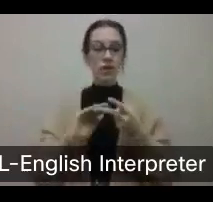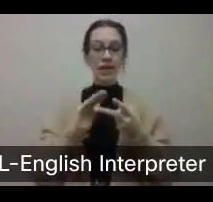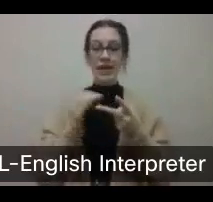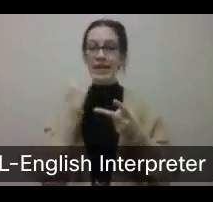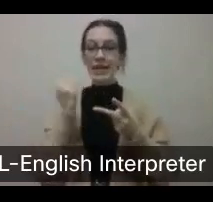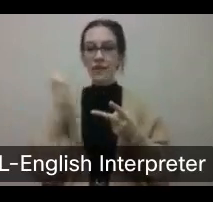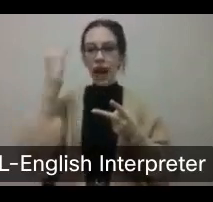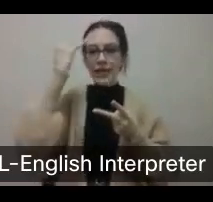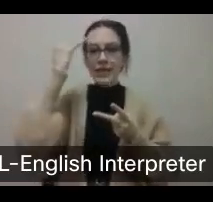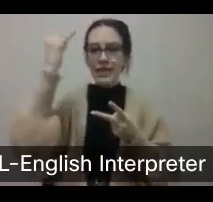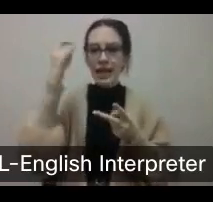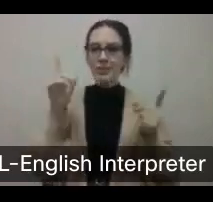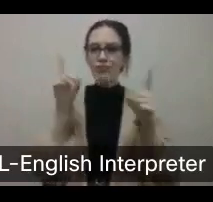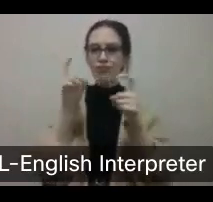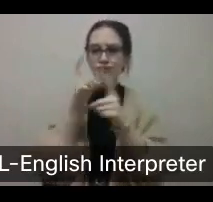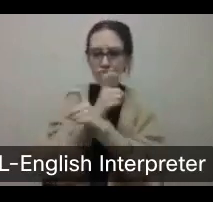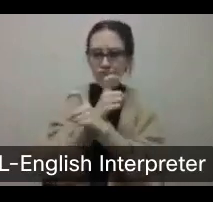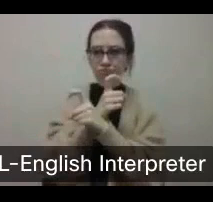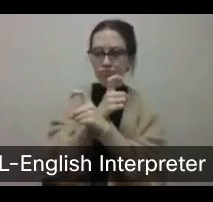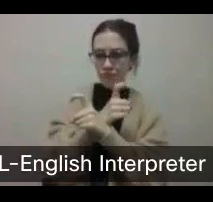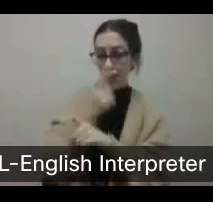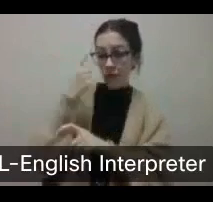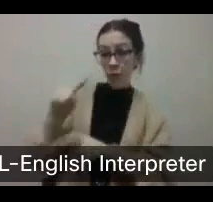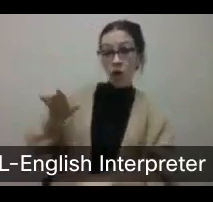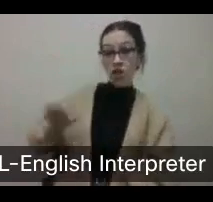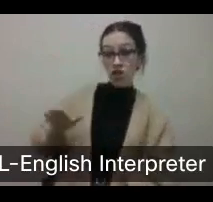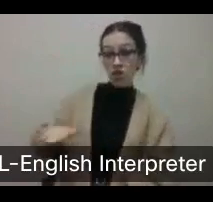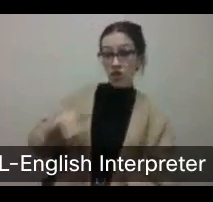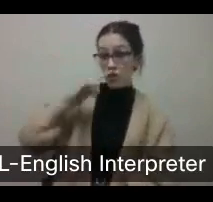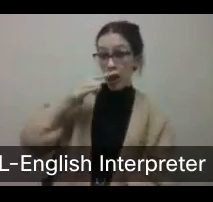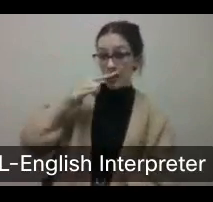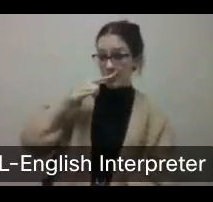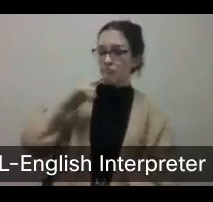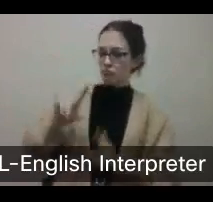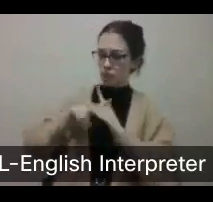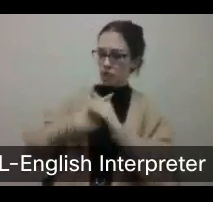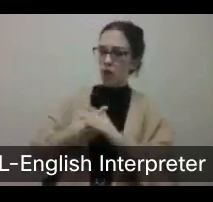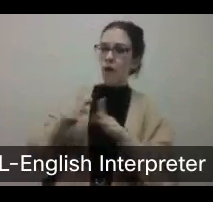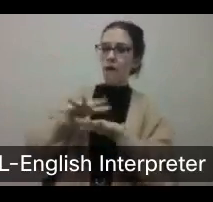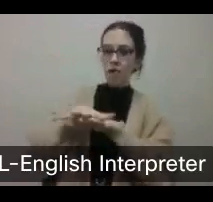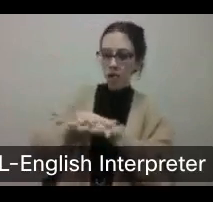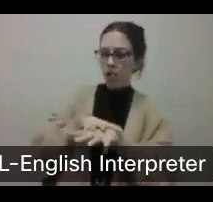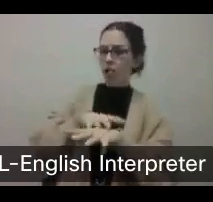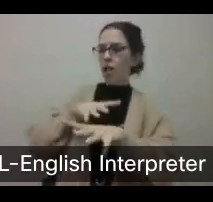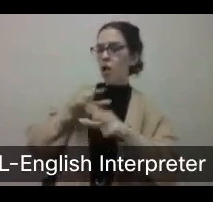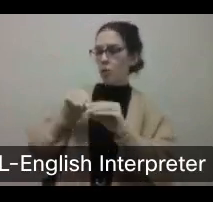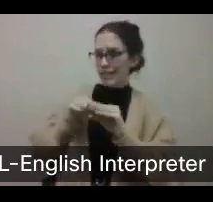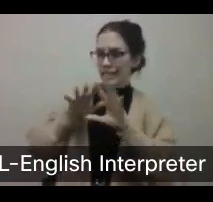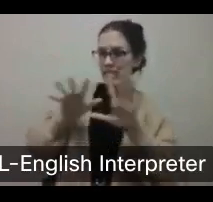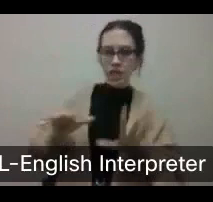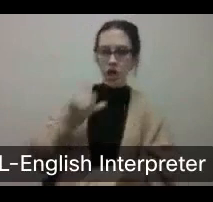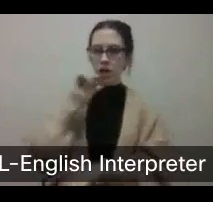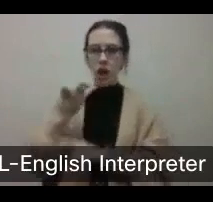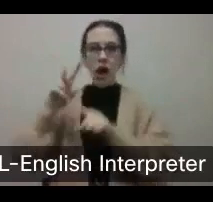concept to a young child. You don't dive in with a lot of complex terminologies and very long loaded